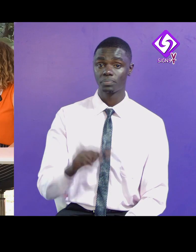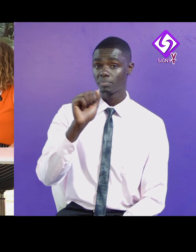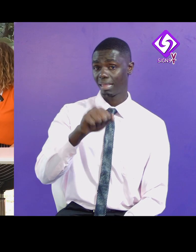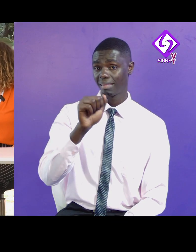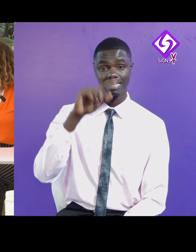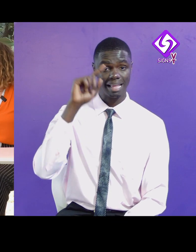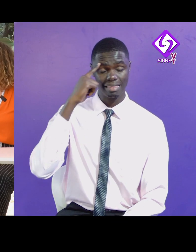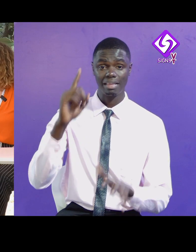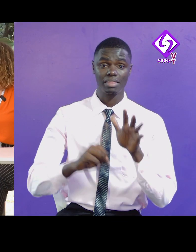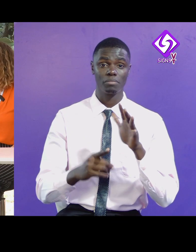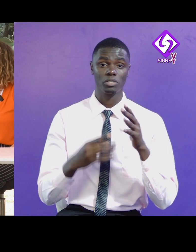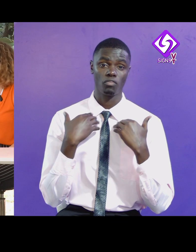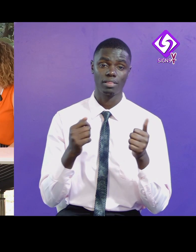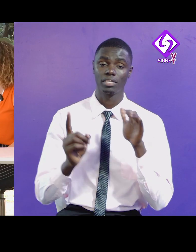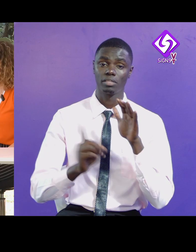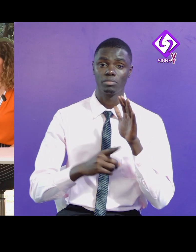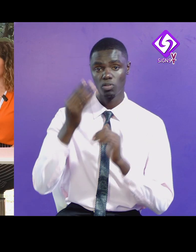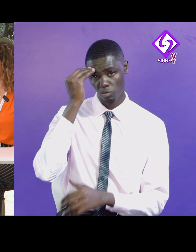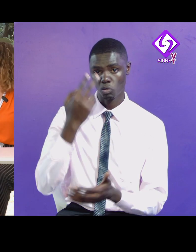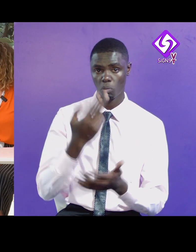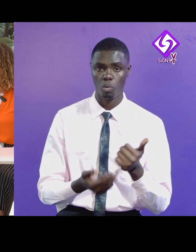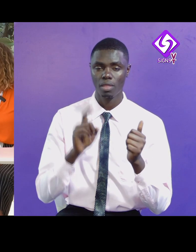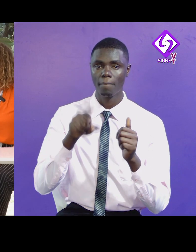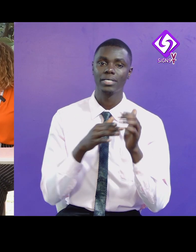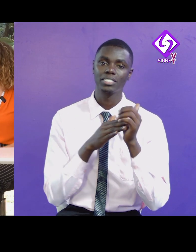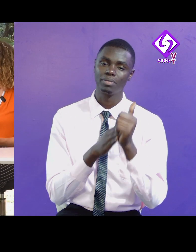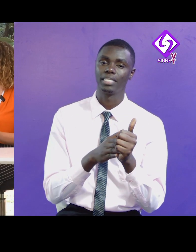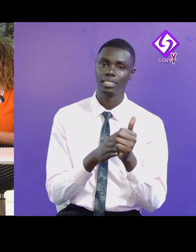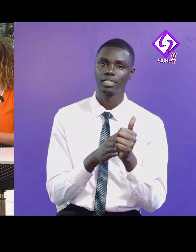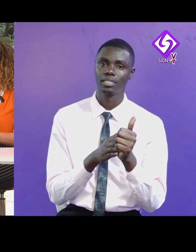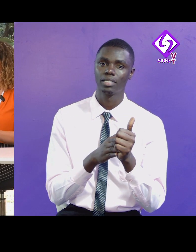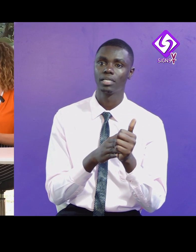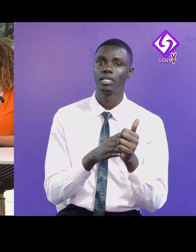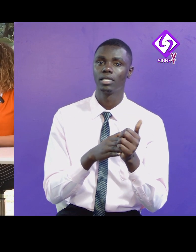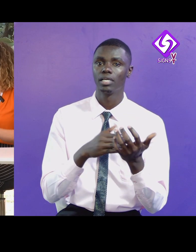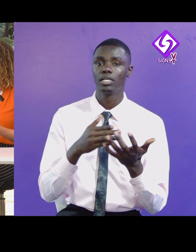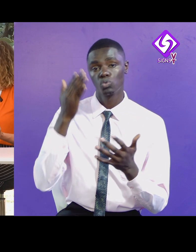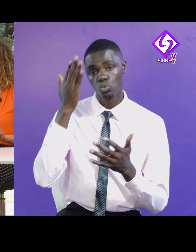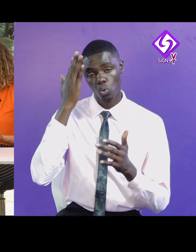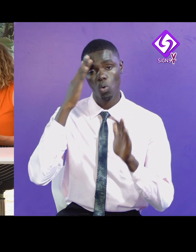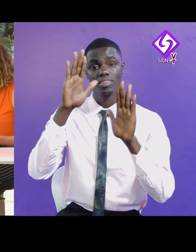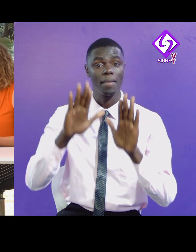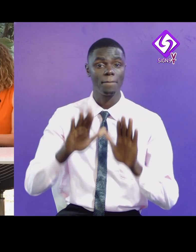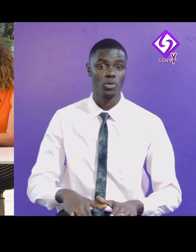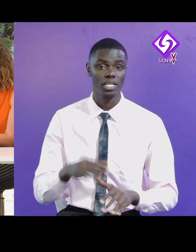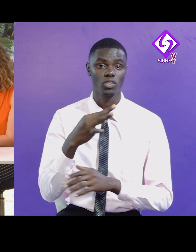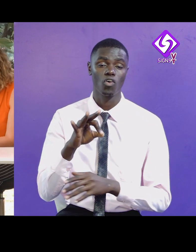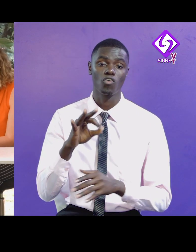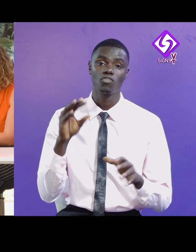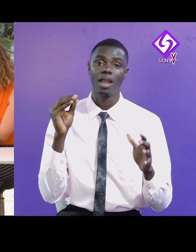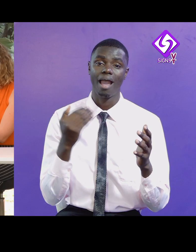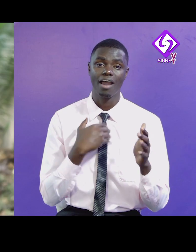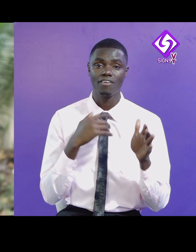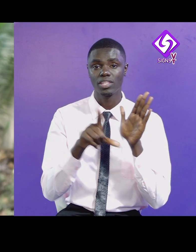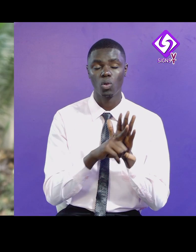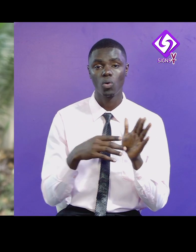Yes, well, I think the Ministry of Health and the Ministry of Education need to be leading on this to notice the importance of putting in laws